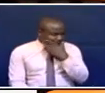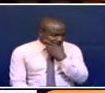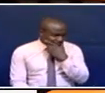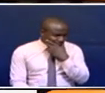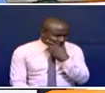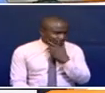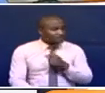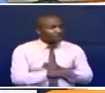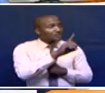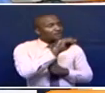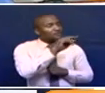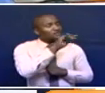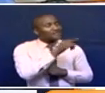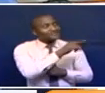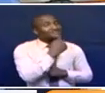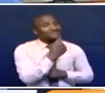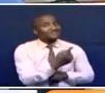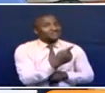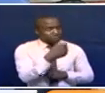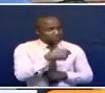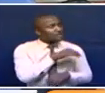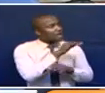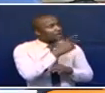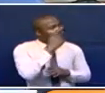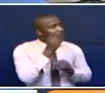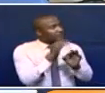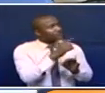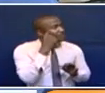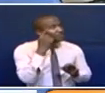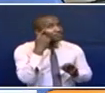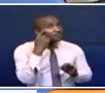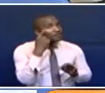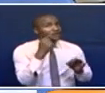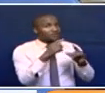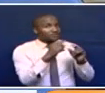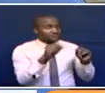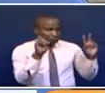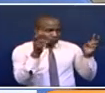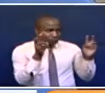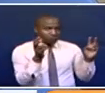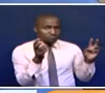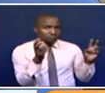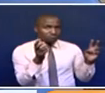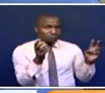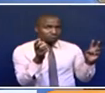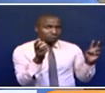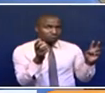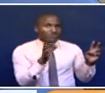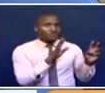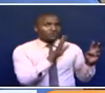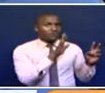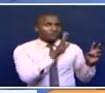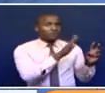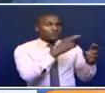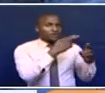Danny Munyi. He says, ask Kalonzo if he remembers this statement, quote, yeah, your name